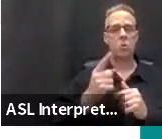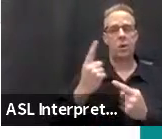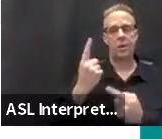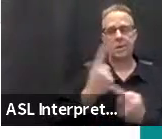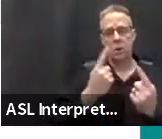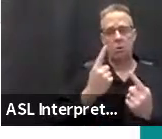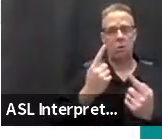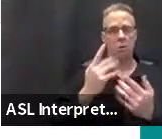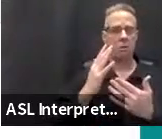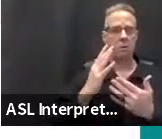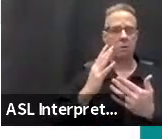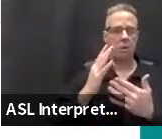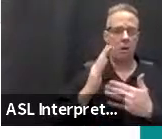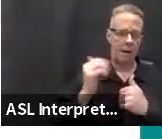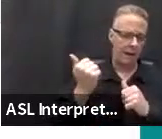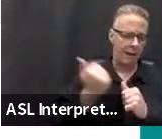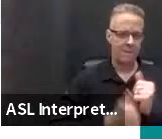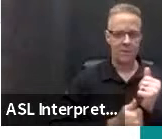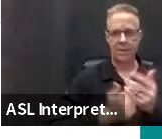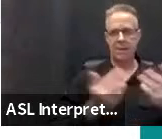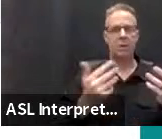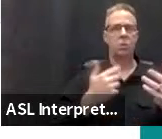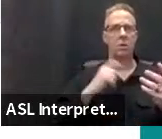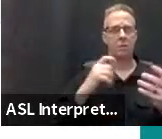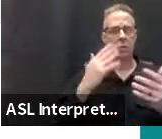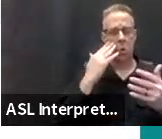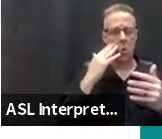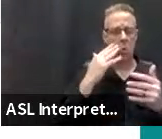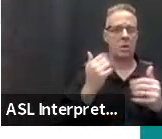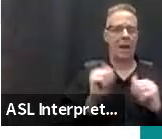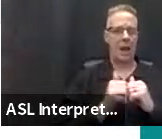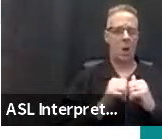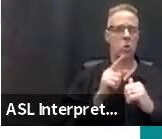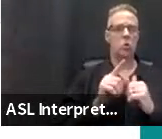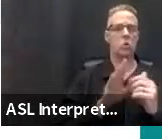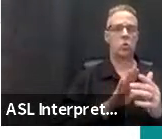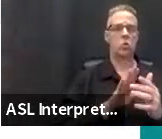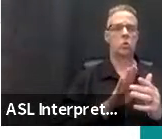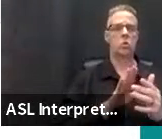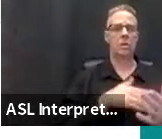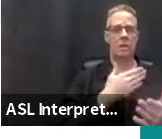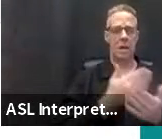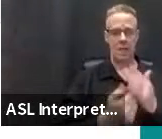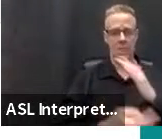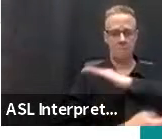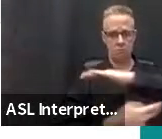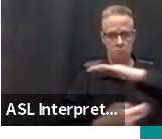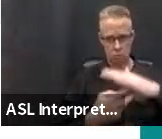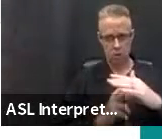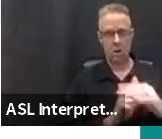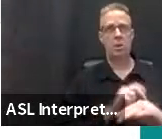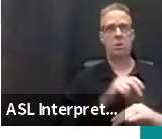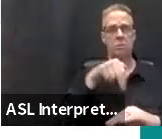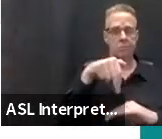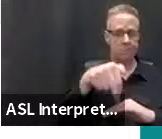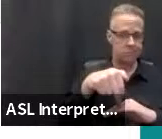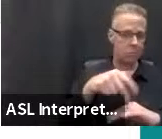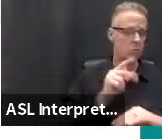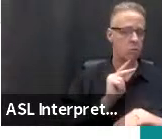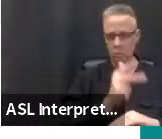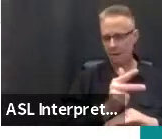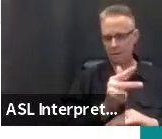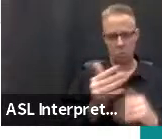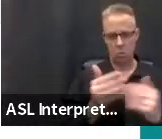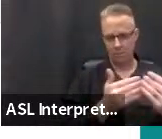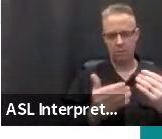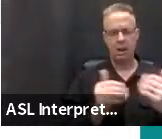consider, everything we would need to do to get onto the bridge itself, and then we're on the bridge, and what is that environment going to look